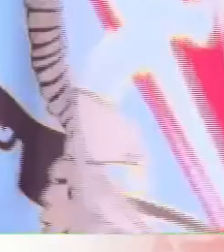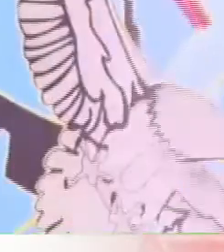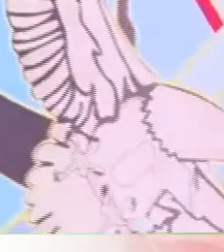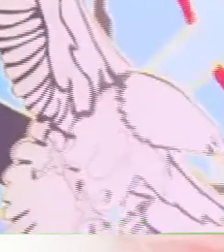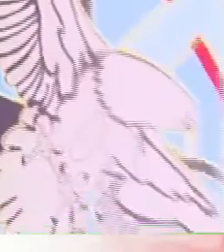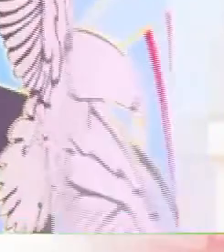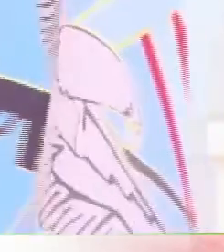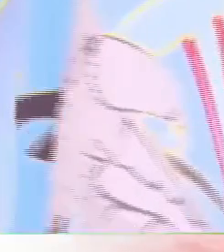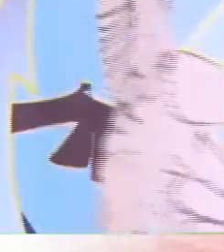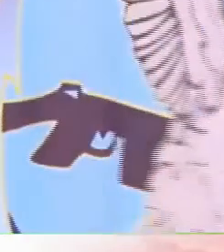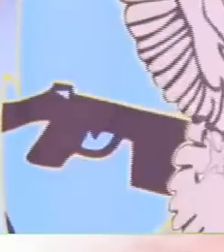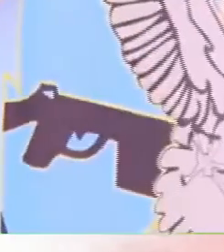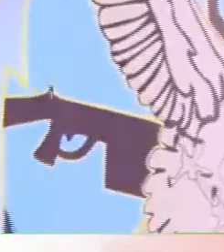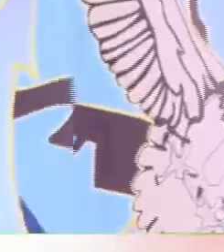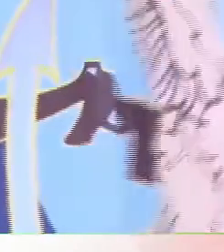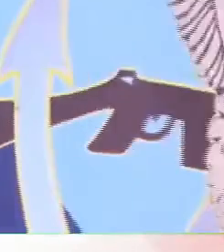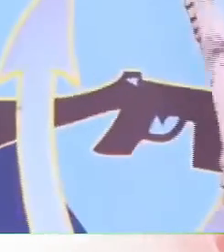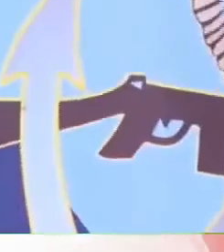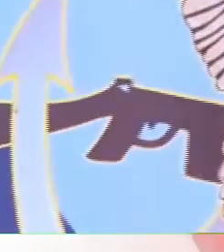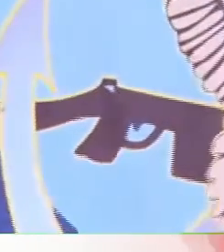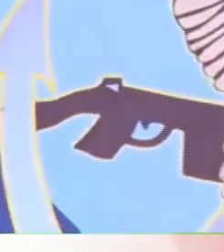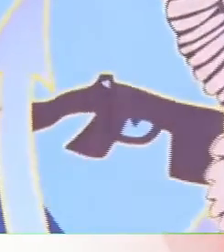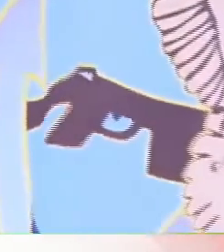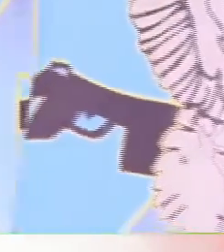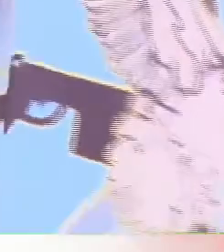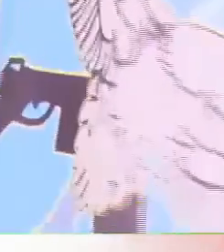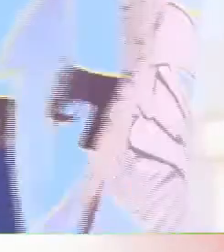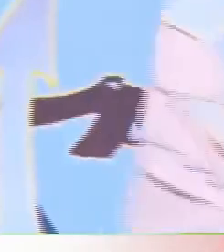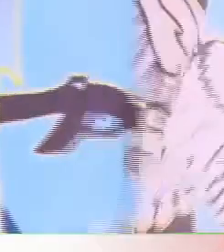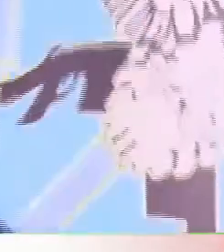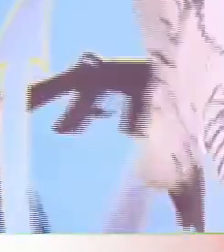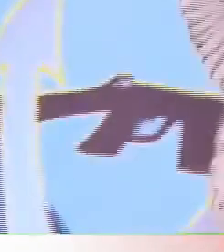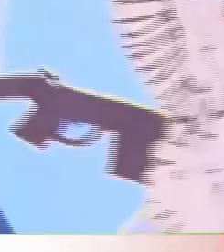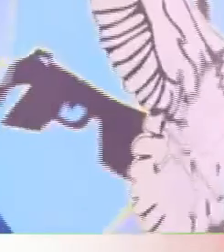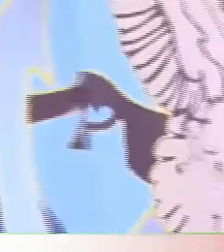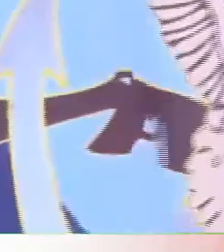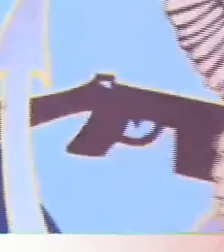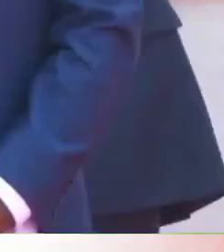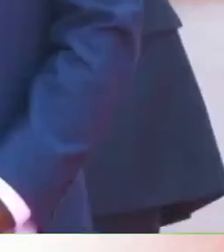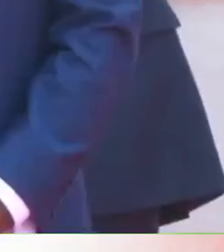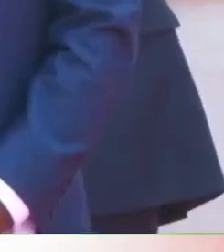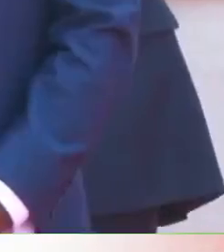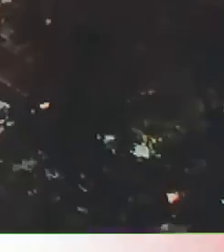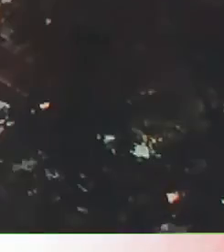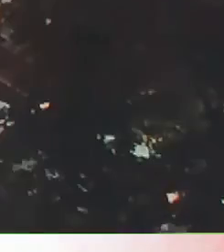traditional unions and rites is hereby capped at 100 persons.